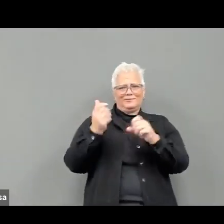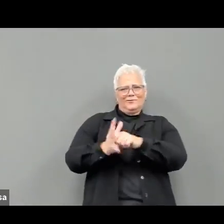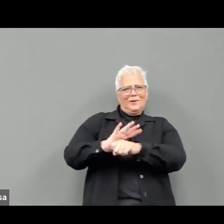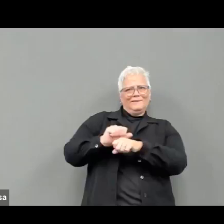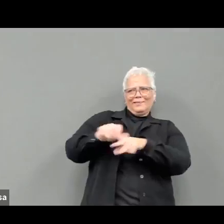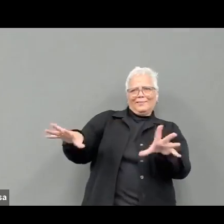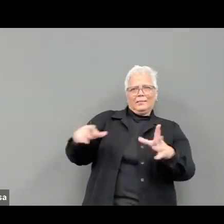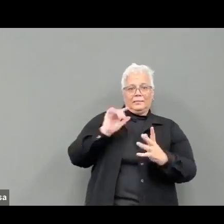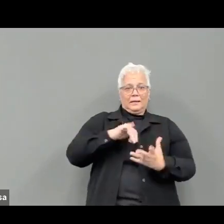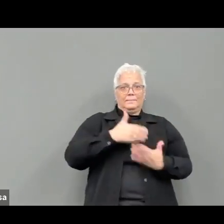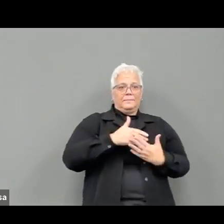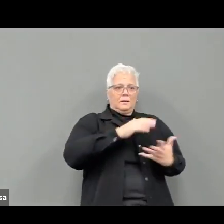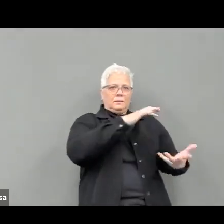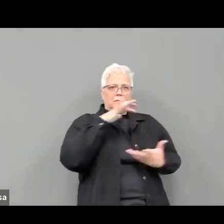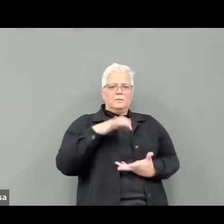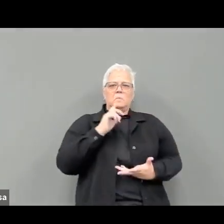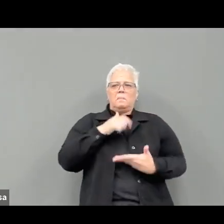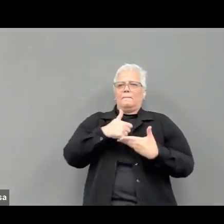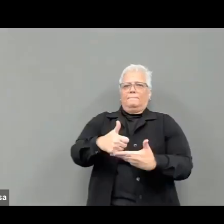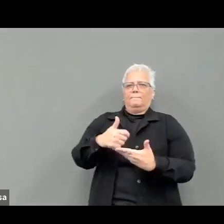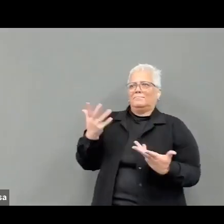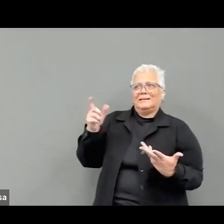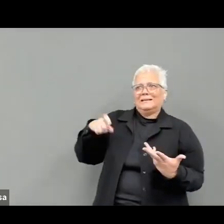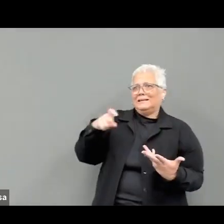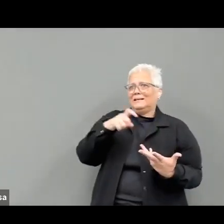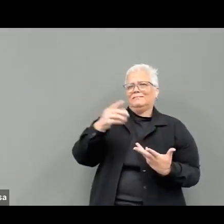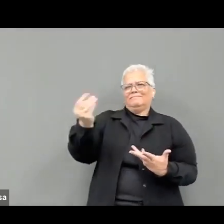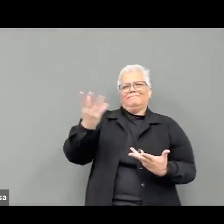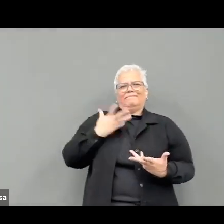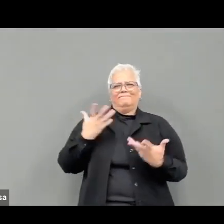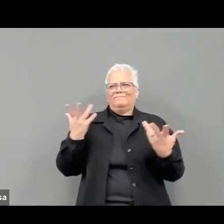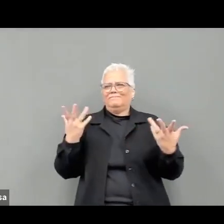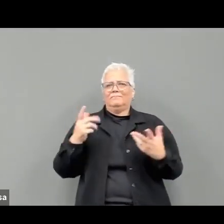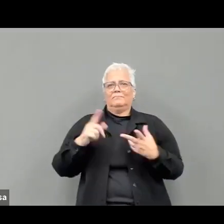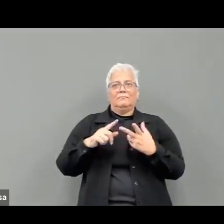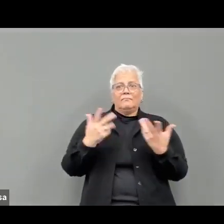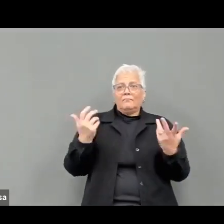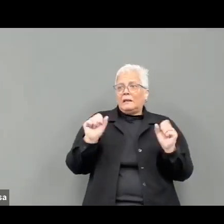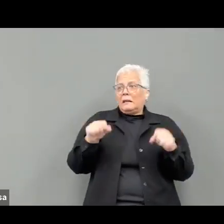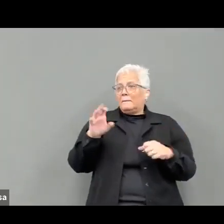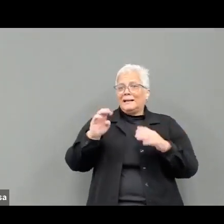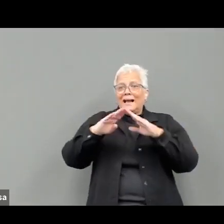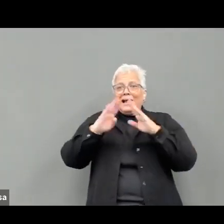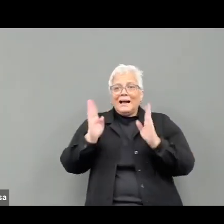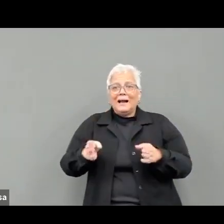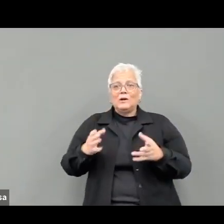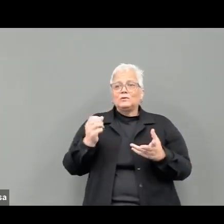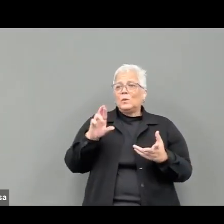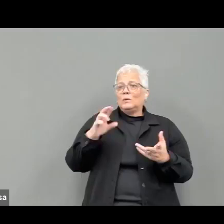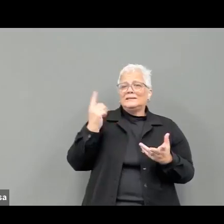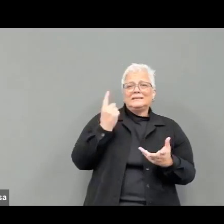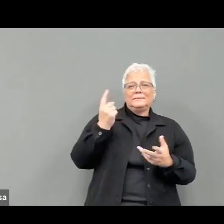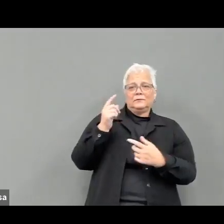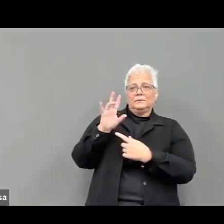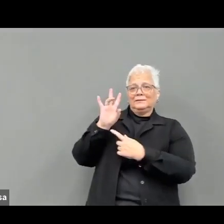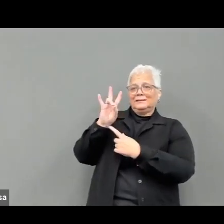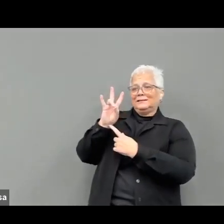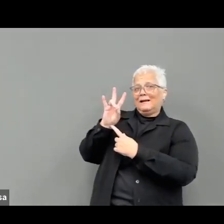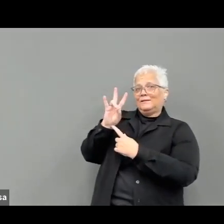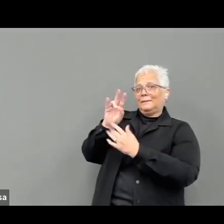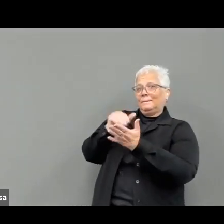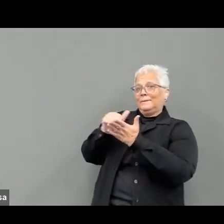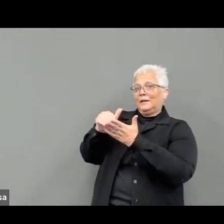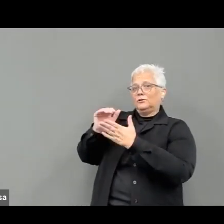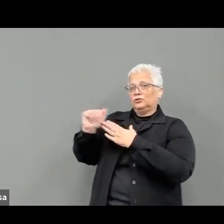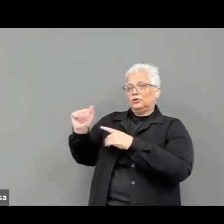funding from the federal government for housing and utility assistance throughout Tulsa County. And as Mayor Bynum mentioned, the city of Tulsa